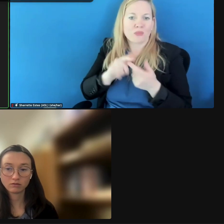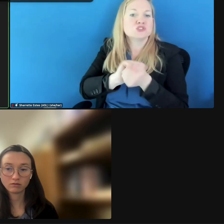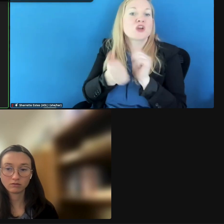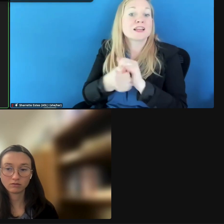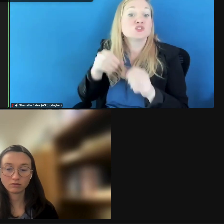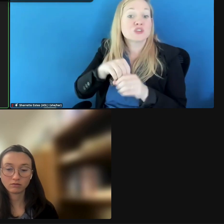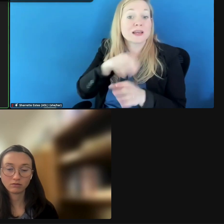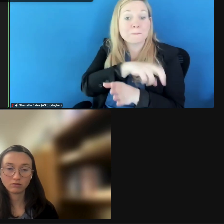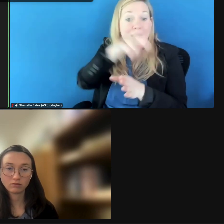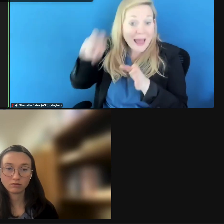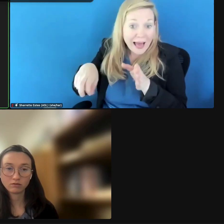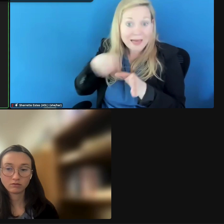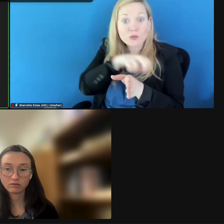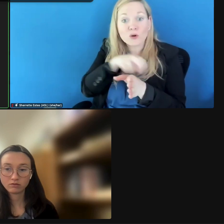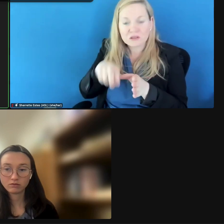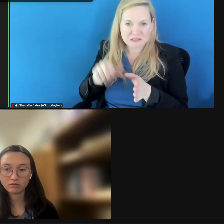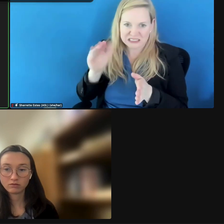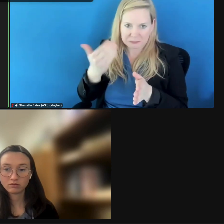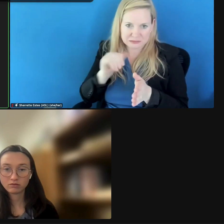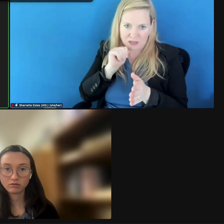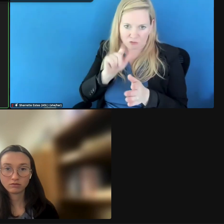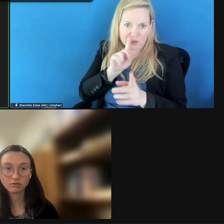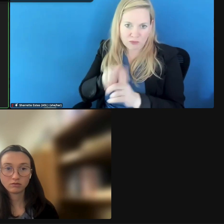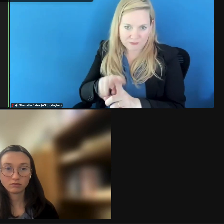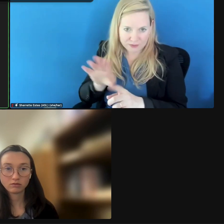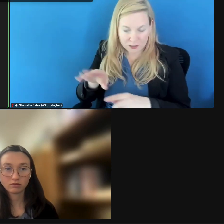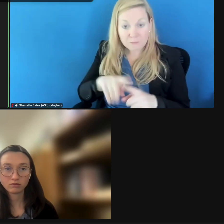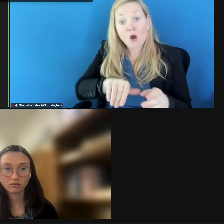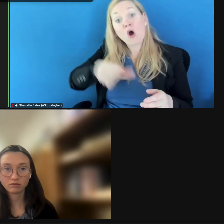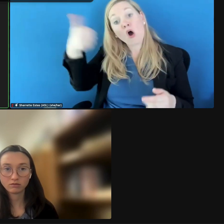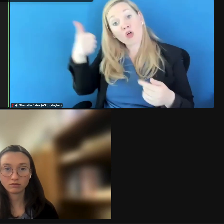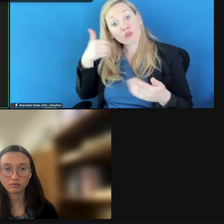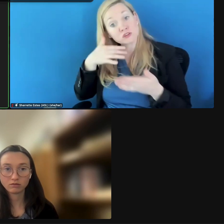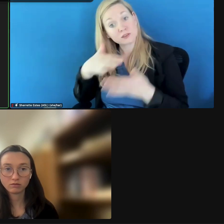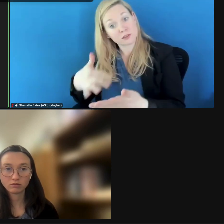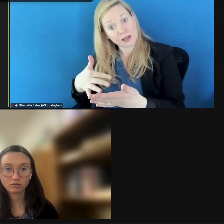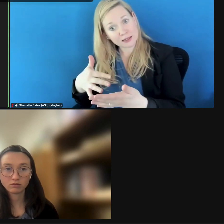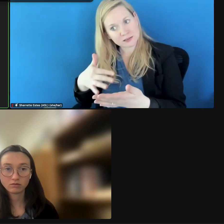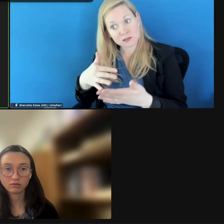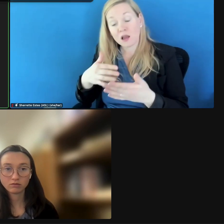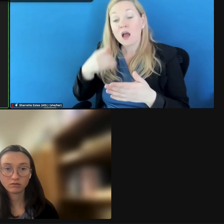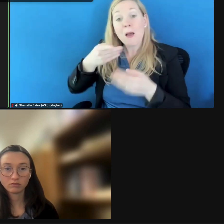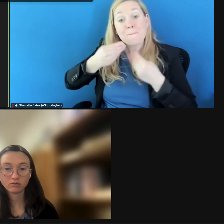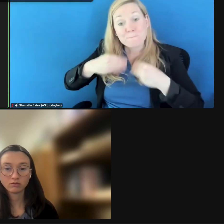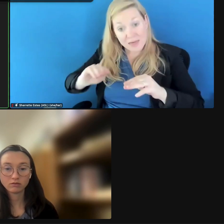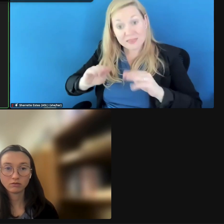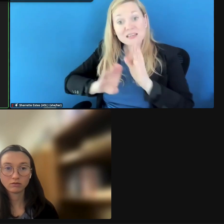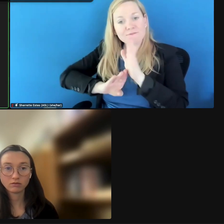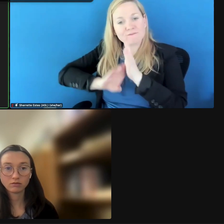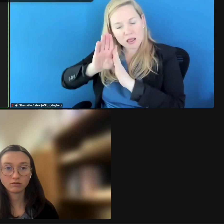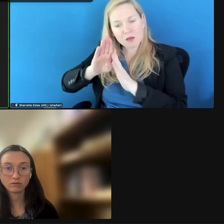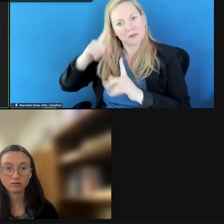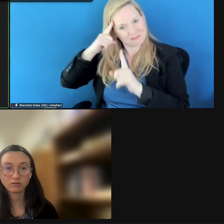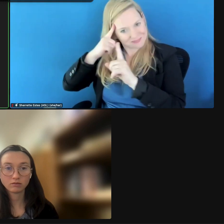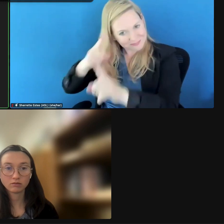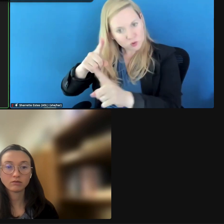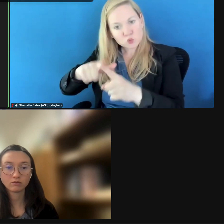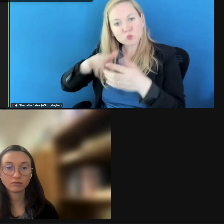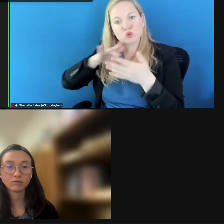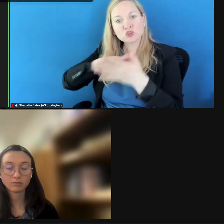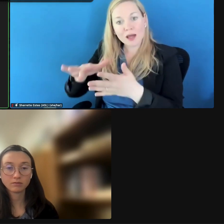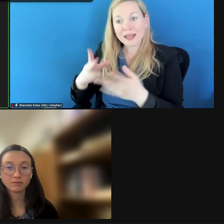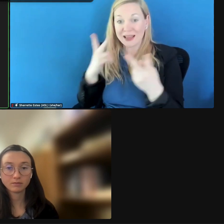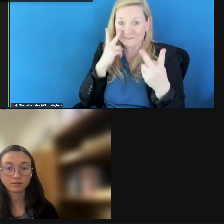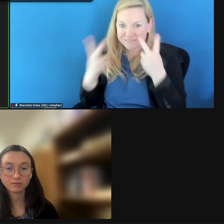That seems to be less relevant. But in other studies, these methods were originally developed to study vision and